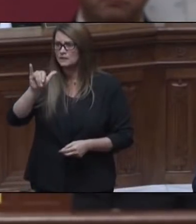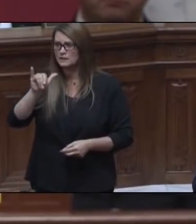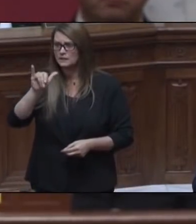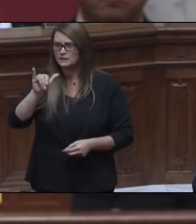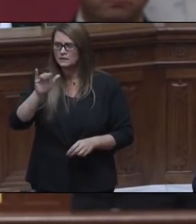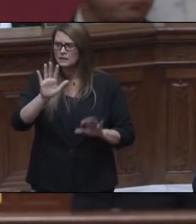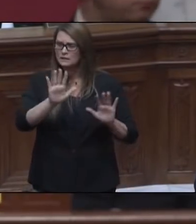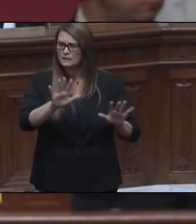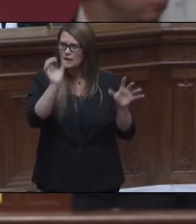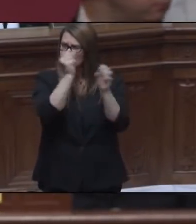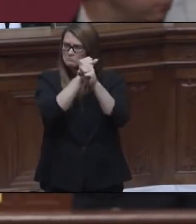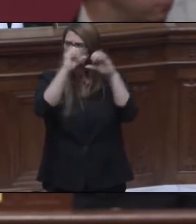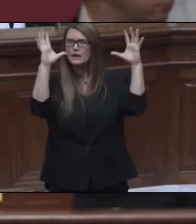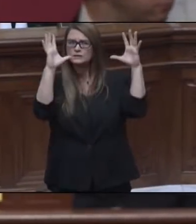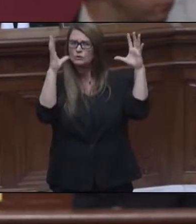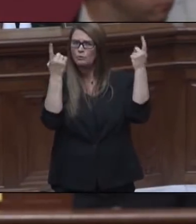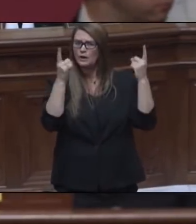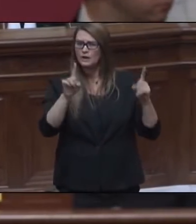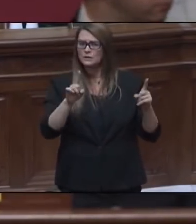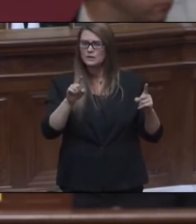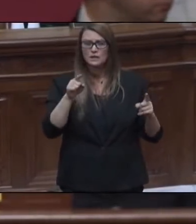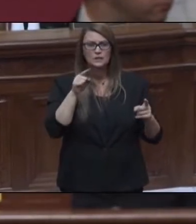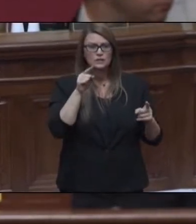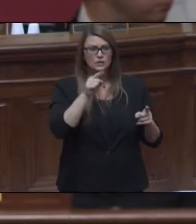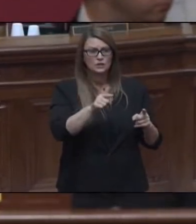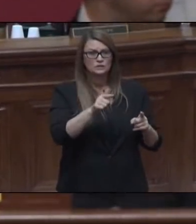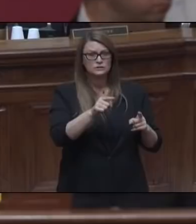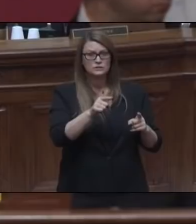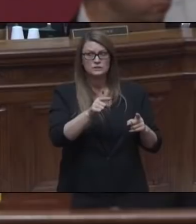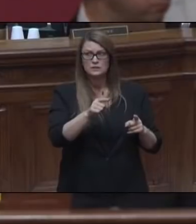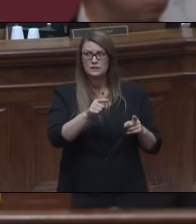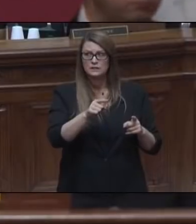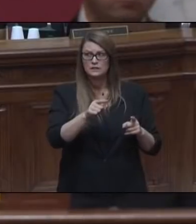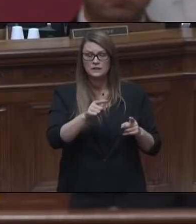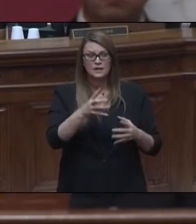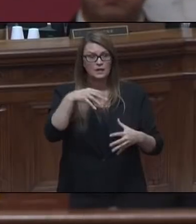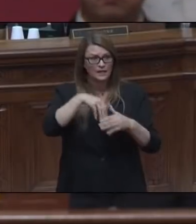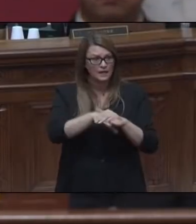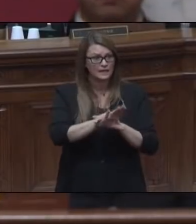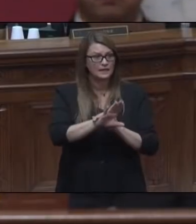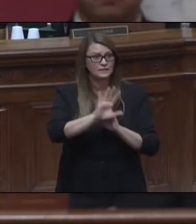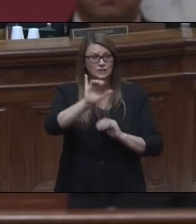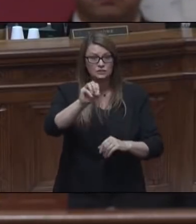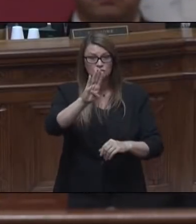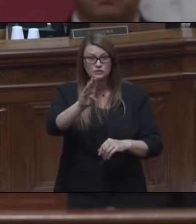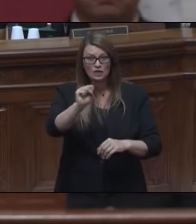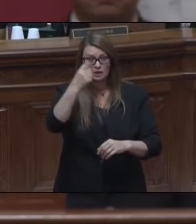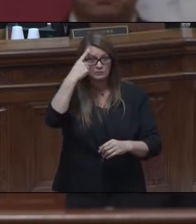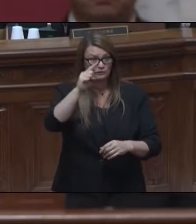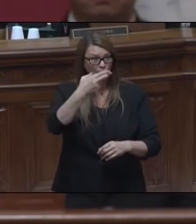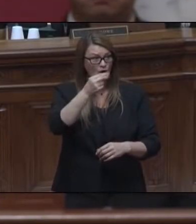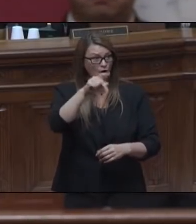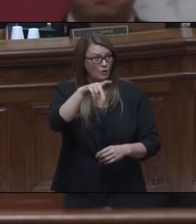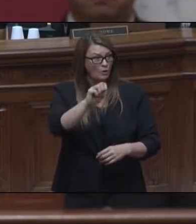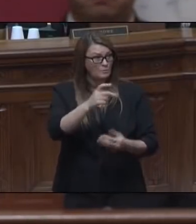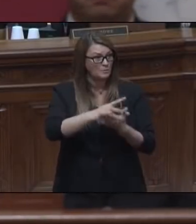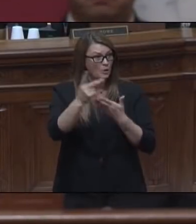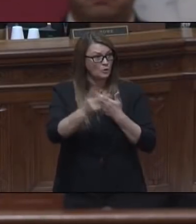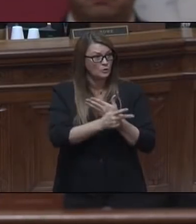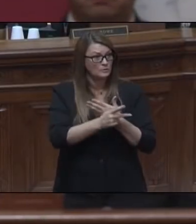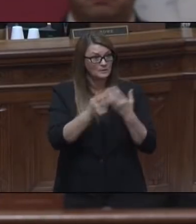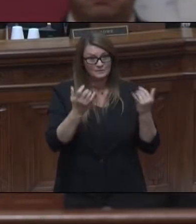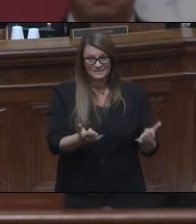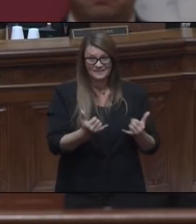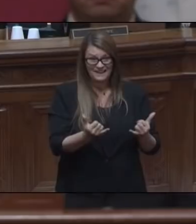Imagine this now. She, out of nowhere, got into our Jobs and Hope program, and lo and behold, of all things today, you know